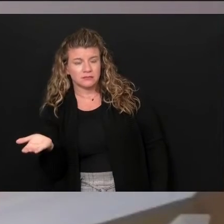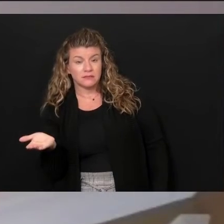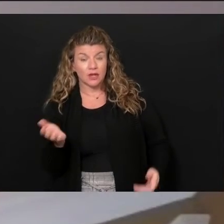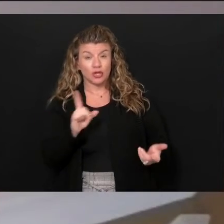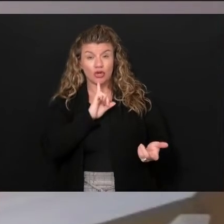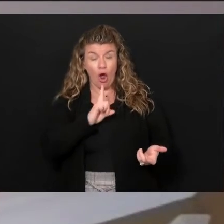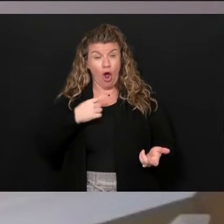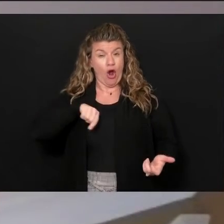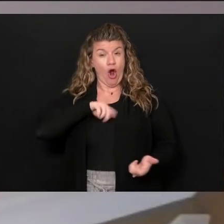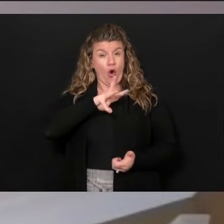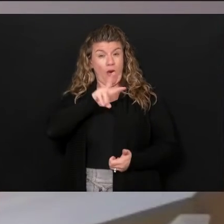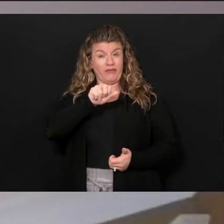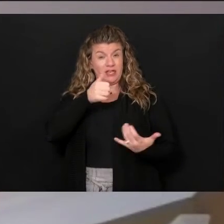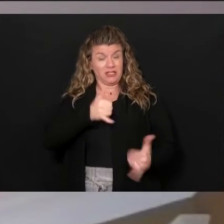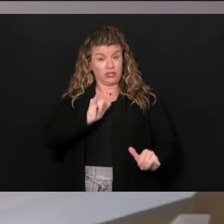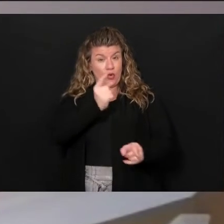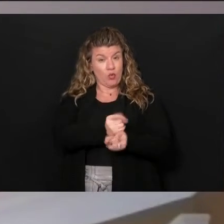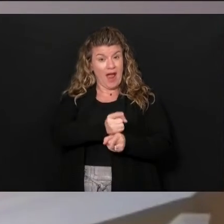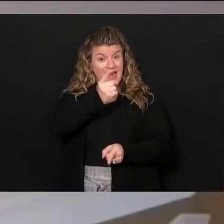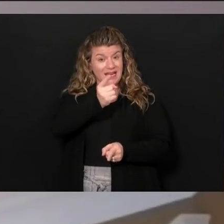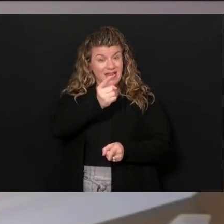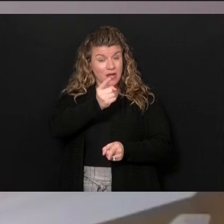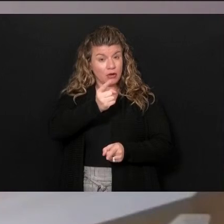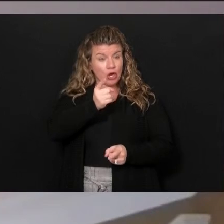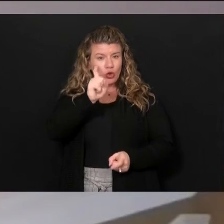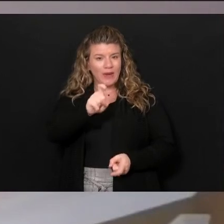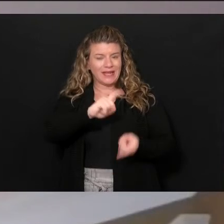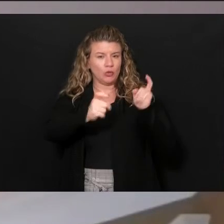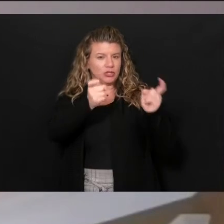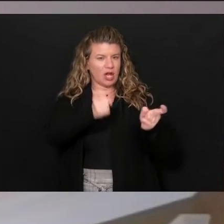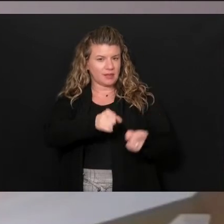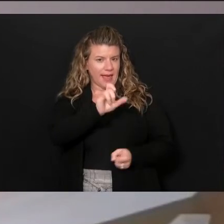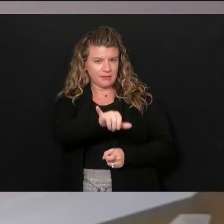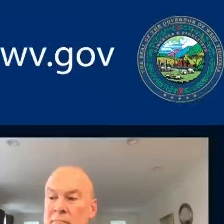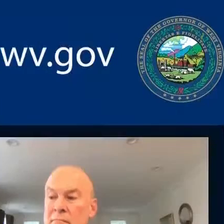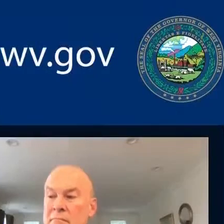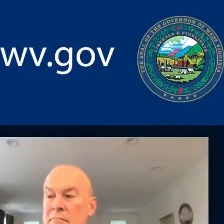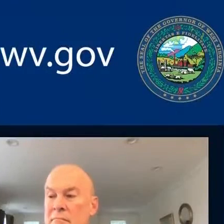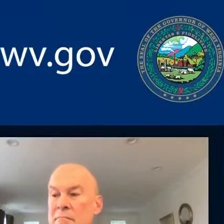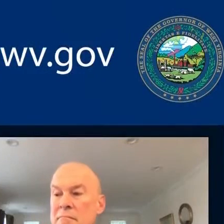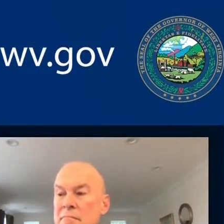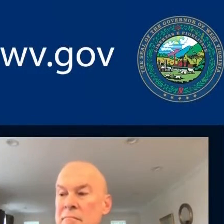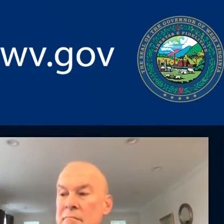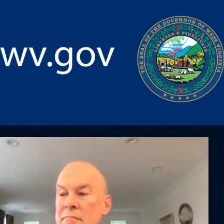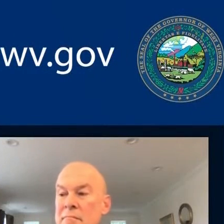priorities still correct, or do they need an adjustment? Thank you."